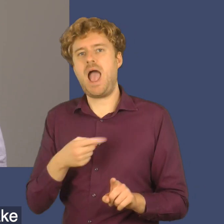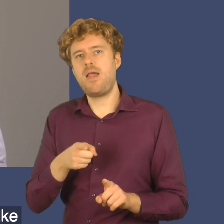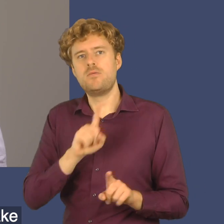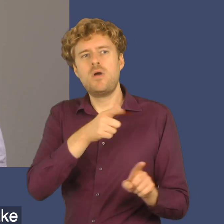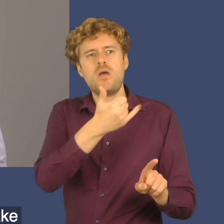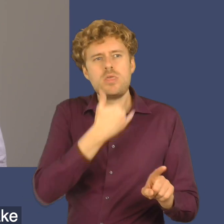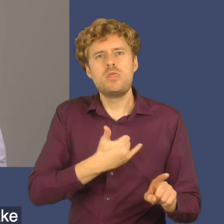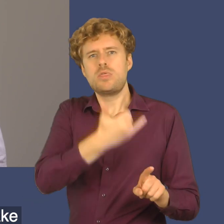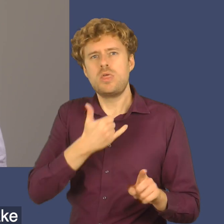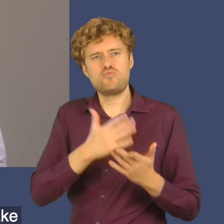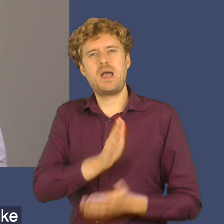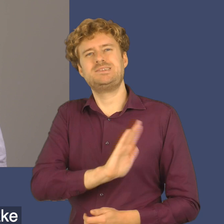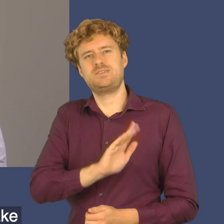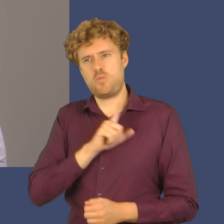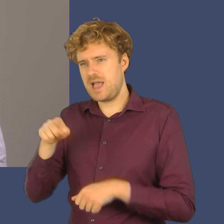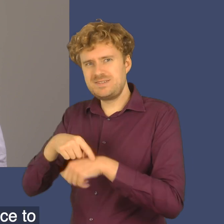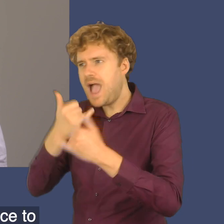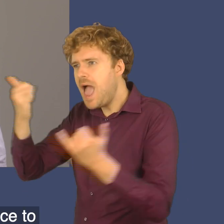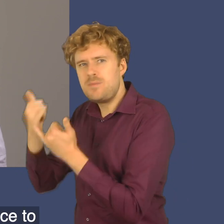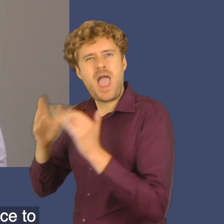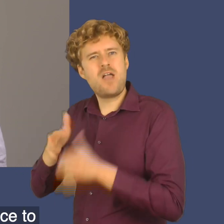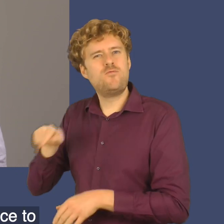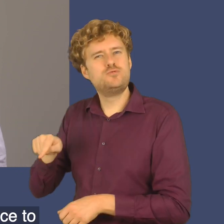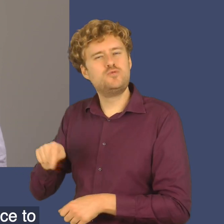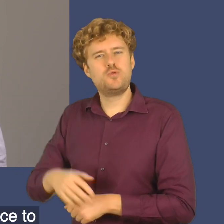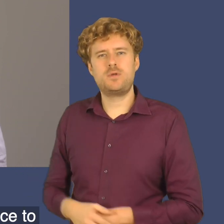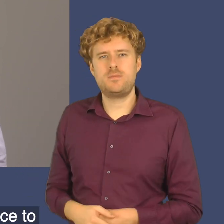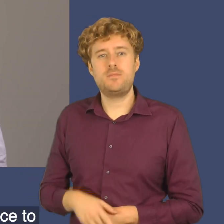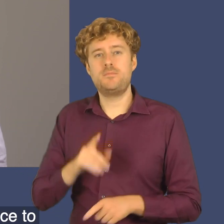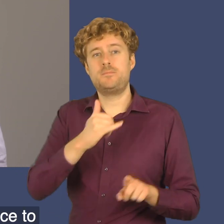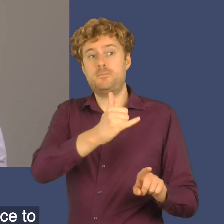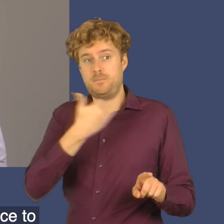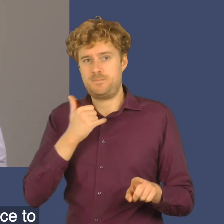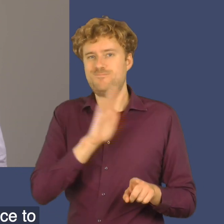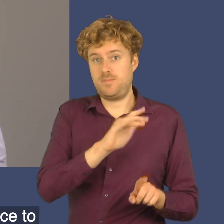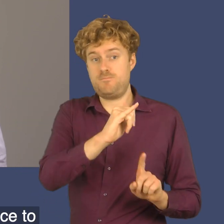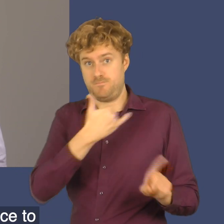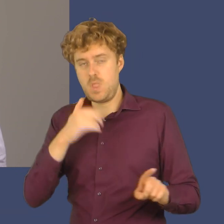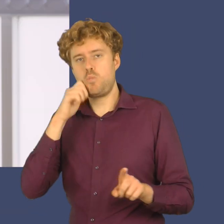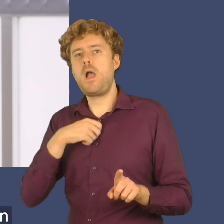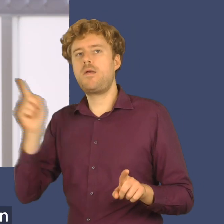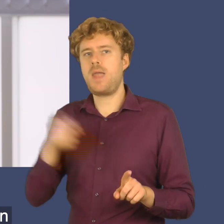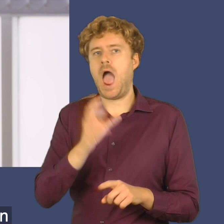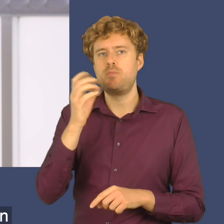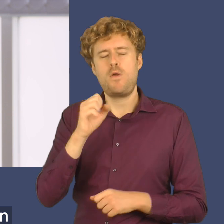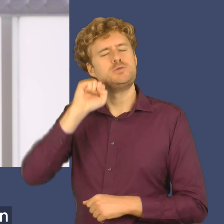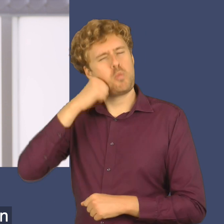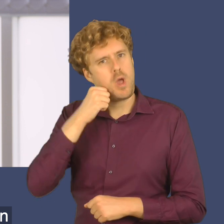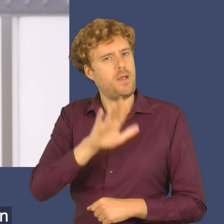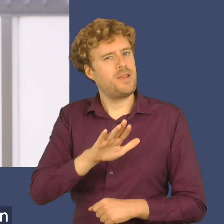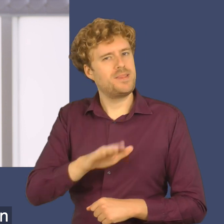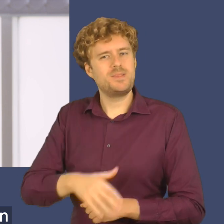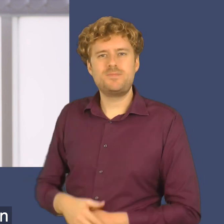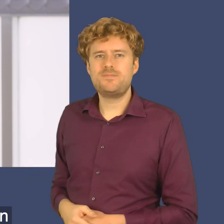to take other calls coming in. We do have your call, and we will send an ambulance to you. People imagine that if